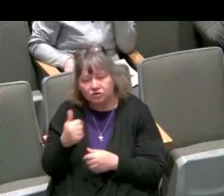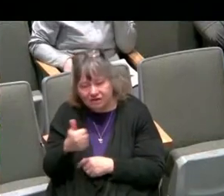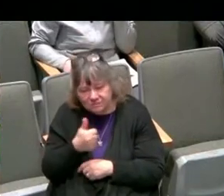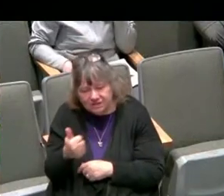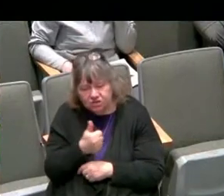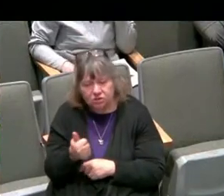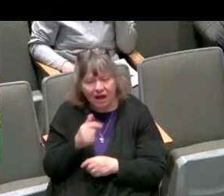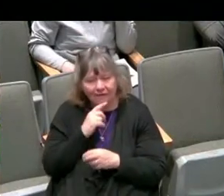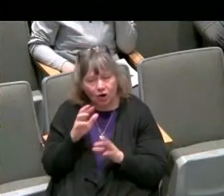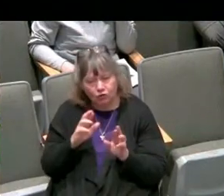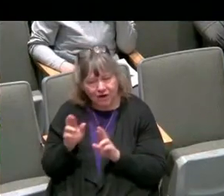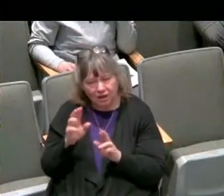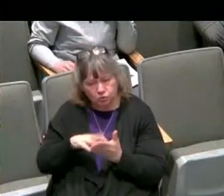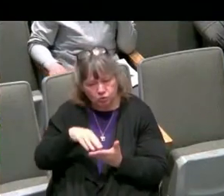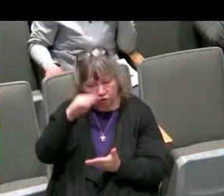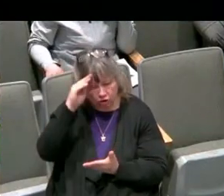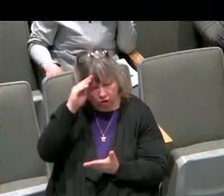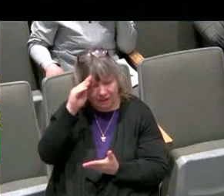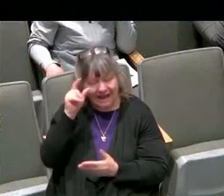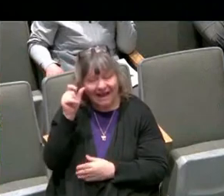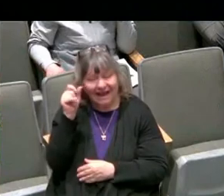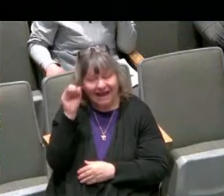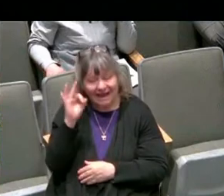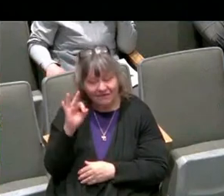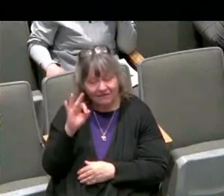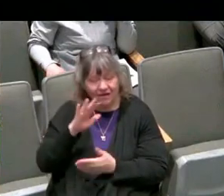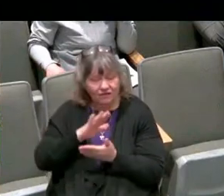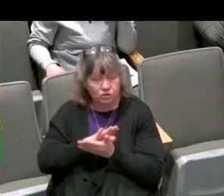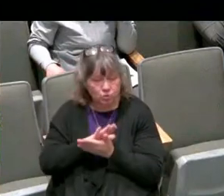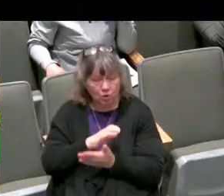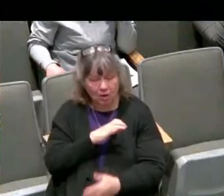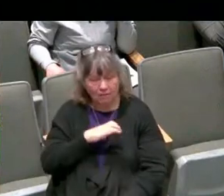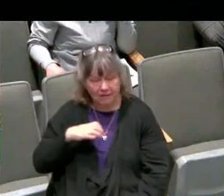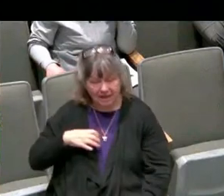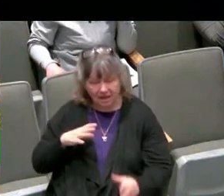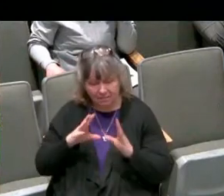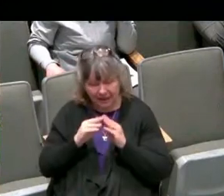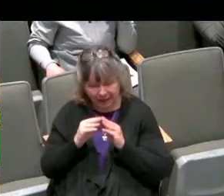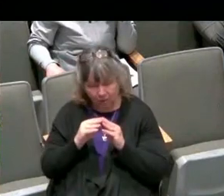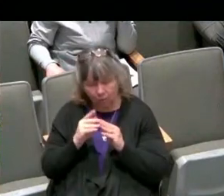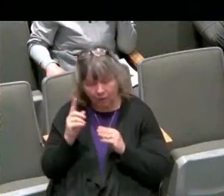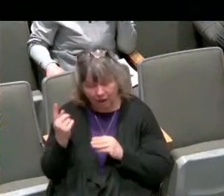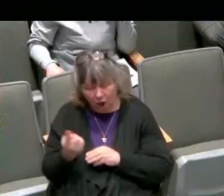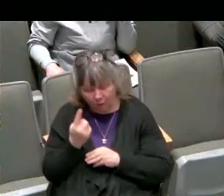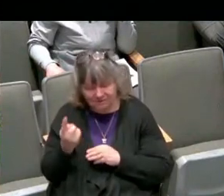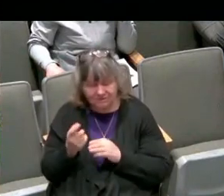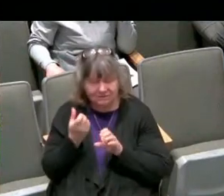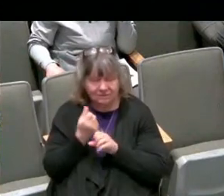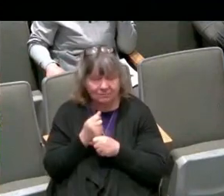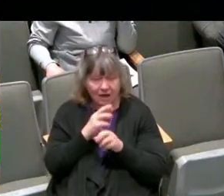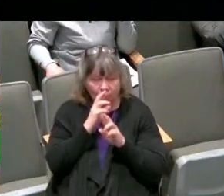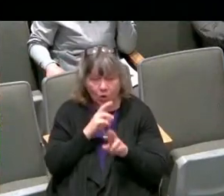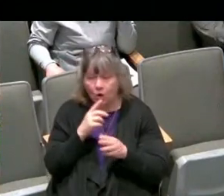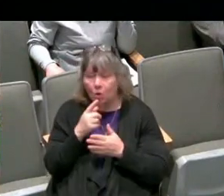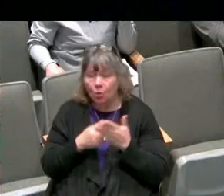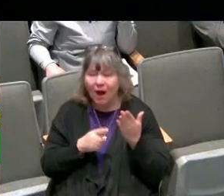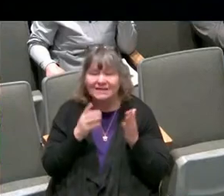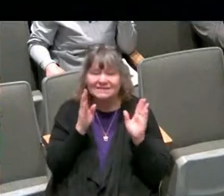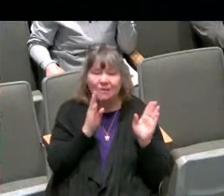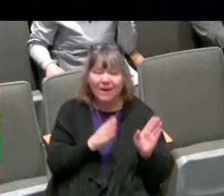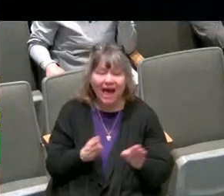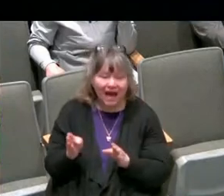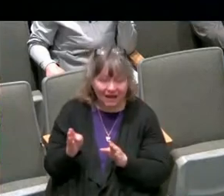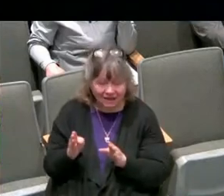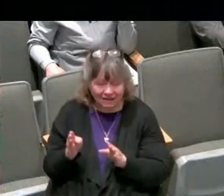if you know if they at the school committee meeting we can always make a some kind of a report on you know what is the plan